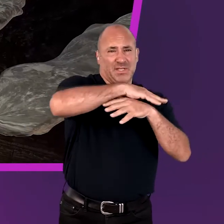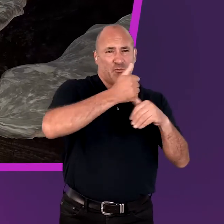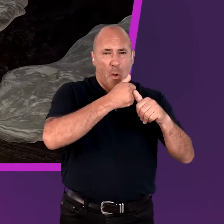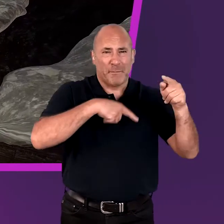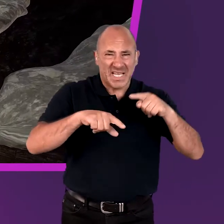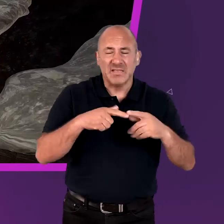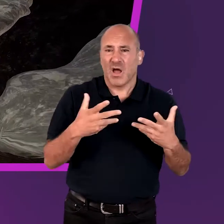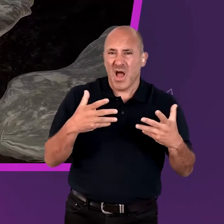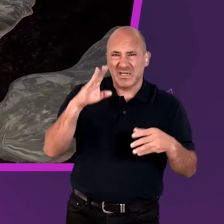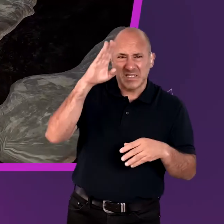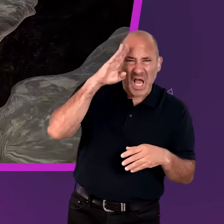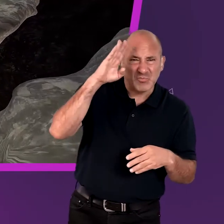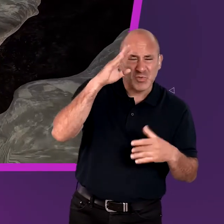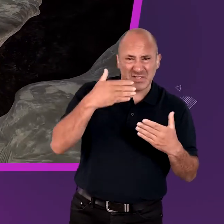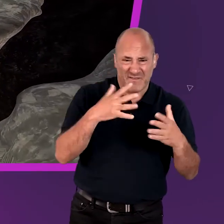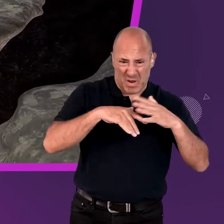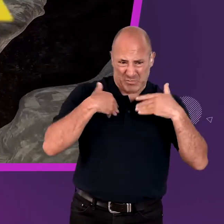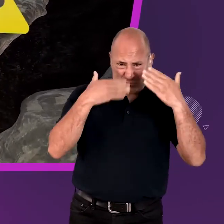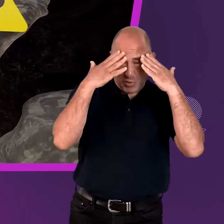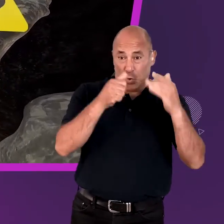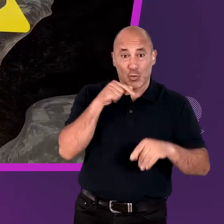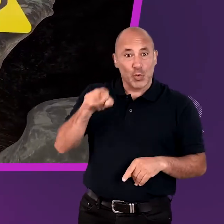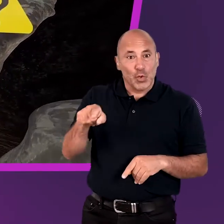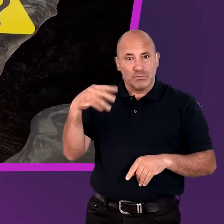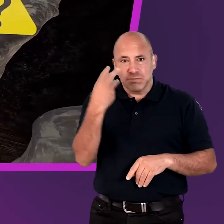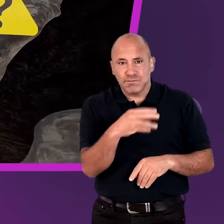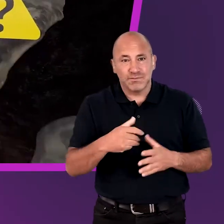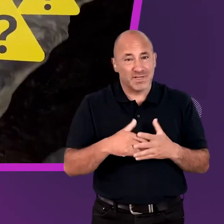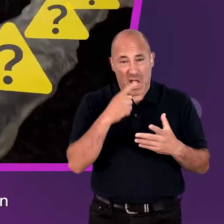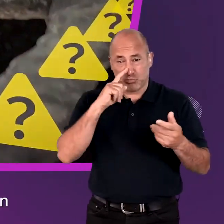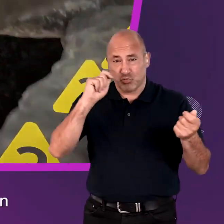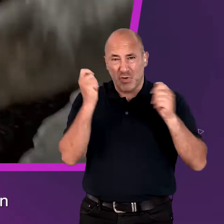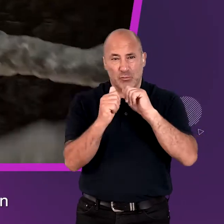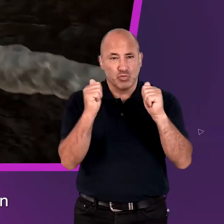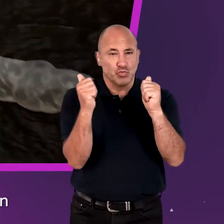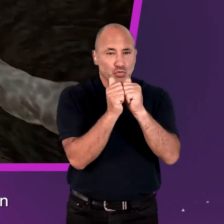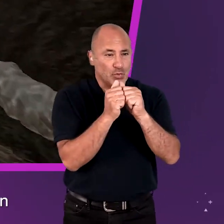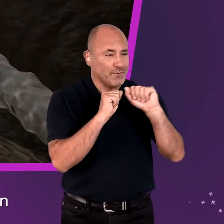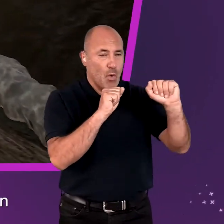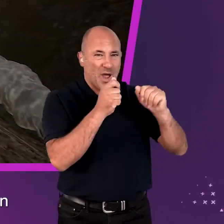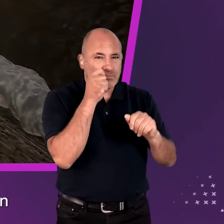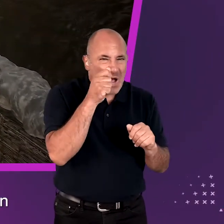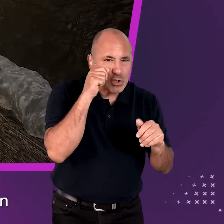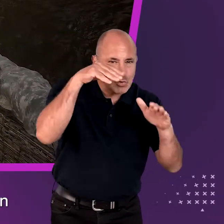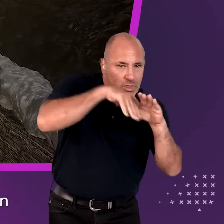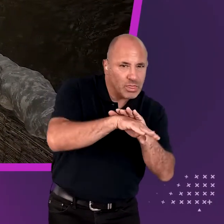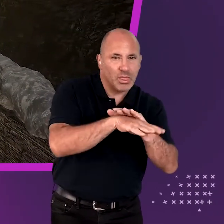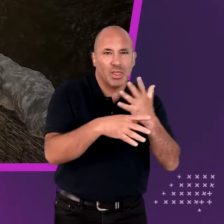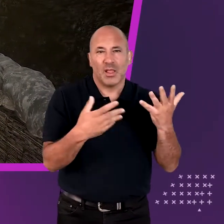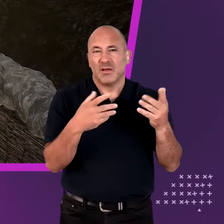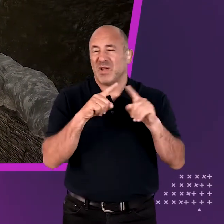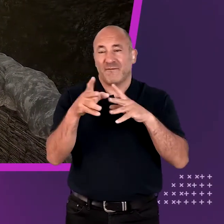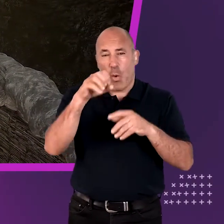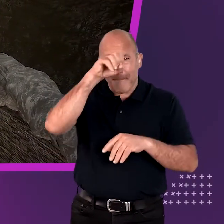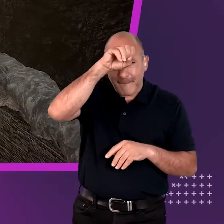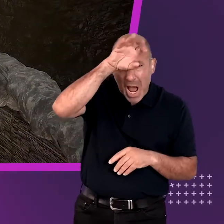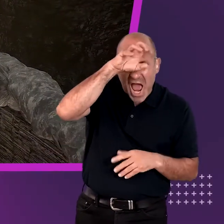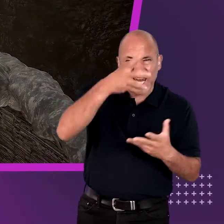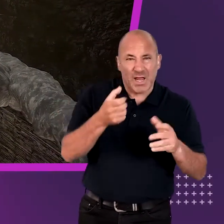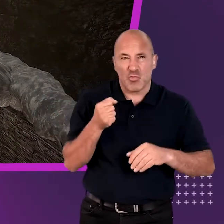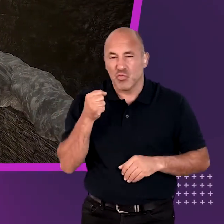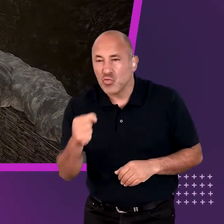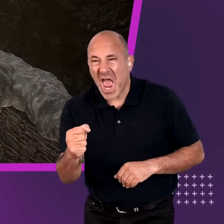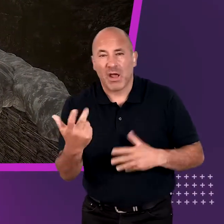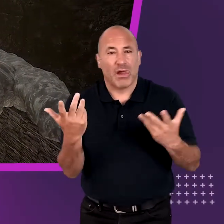that demand operations in dangerous and unknown environments. It will be transformative for subterranean infrastructure